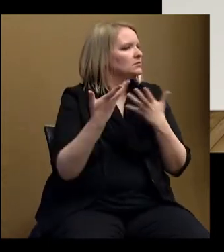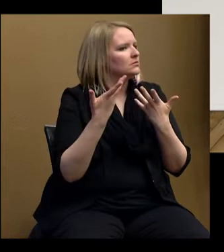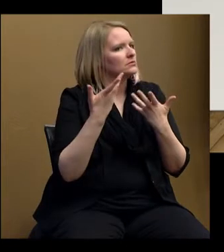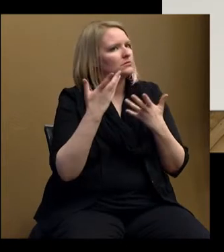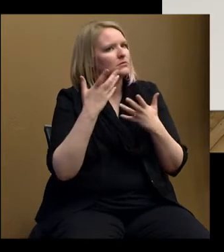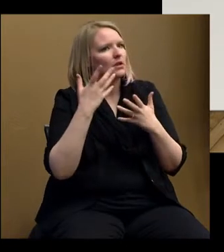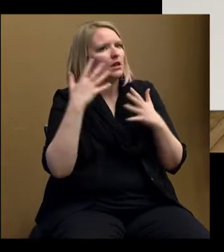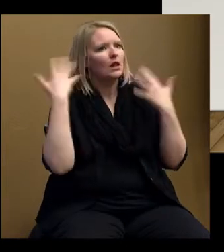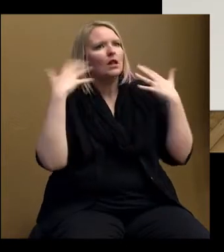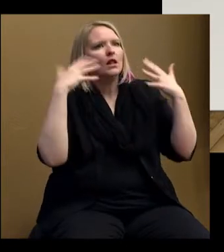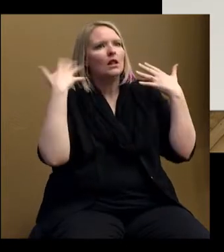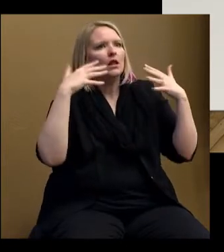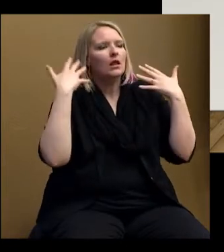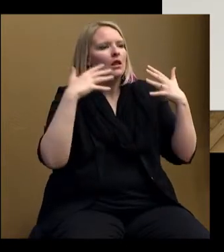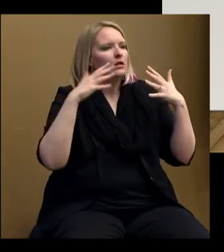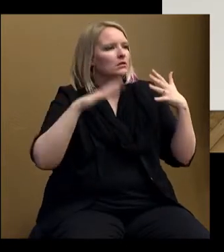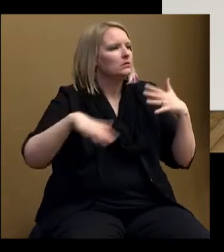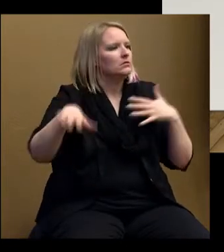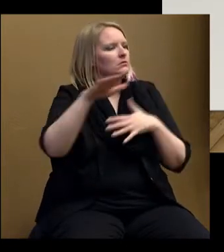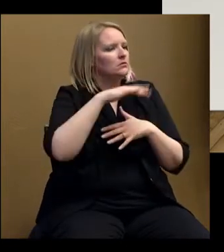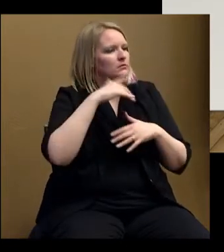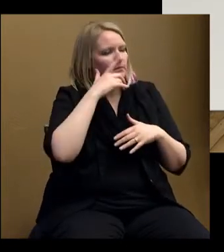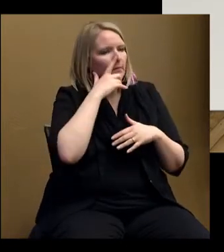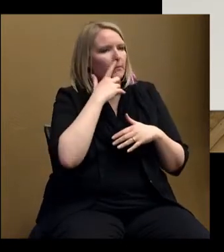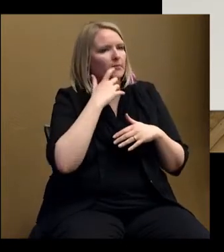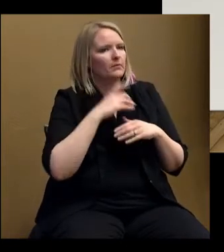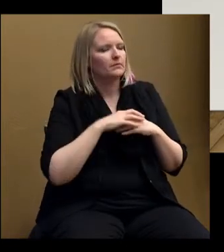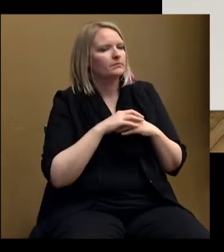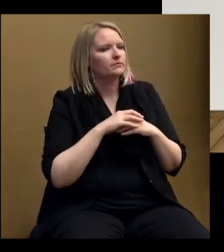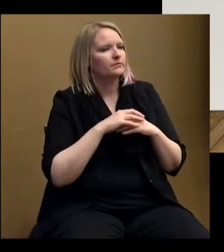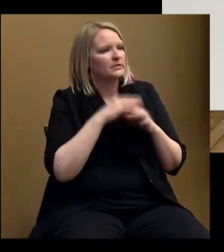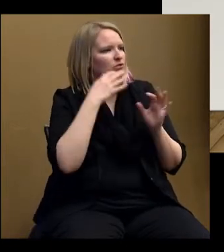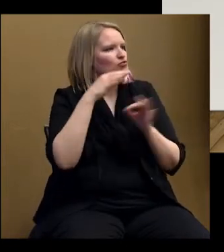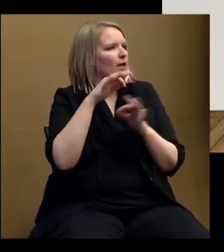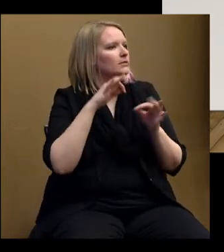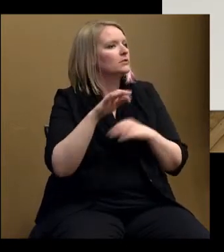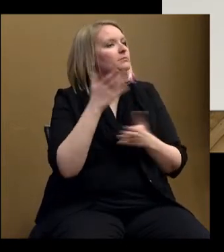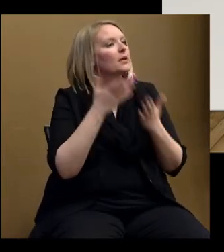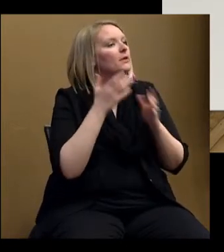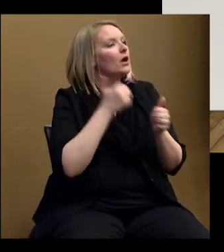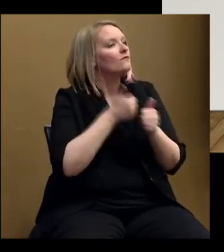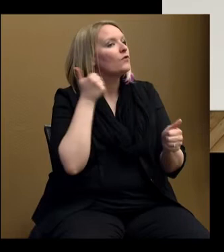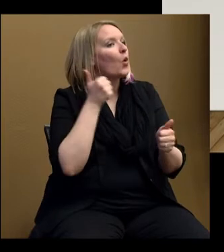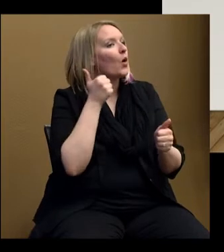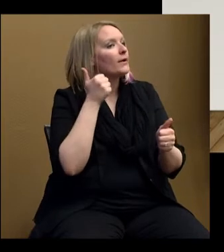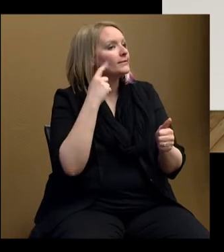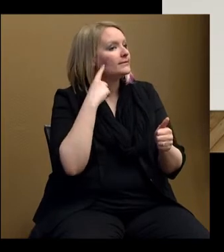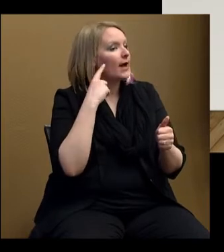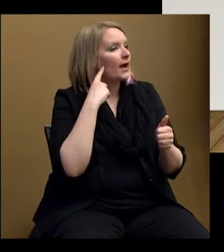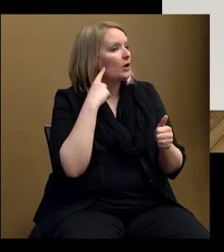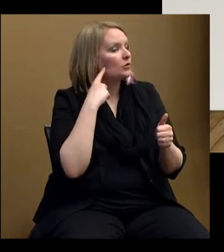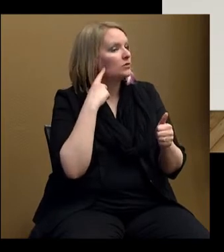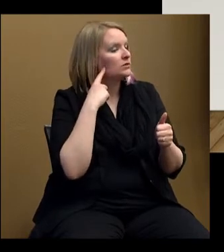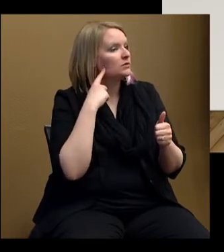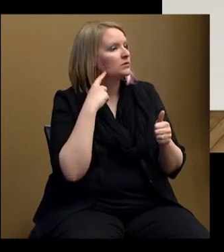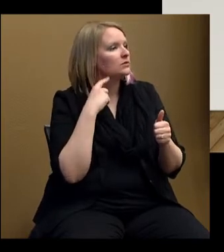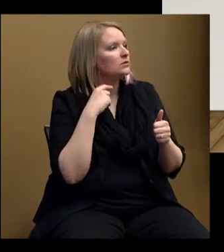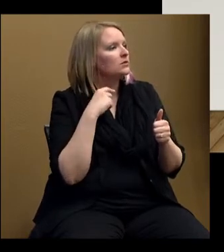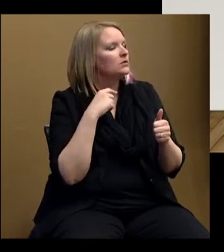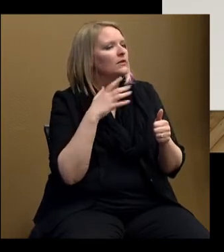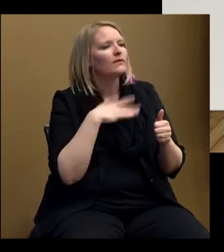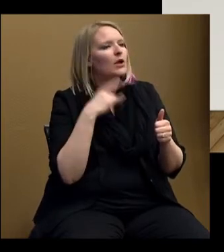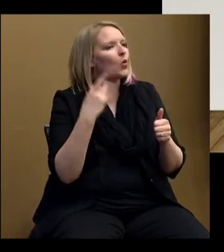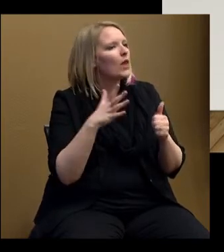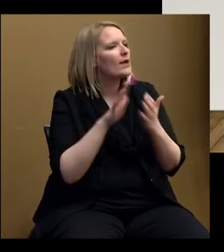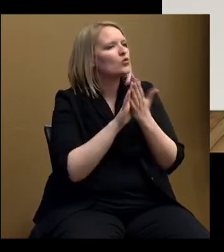everything is going on in the environment for the child. They may avoid sounds and noises, hate being